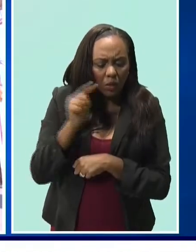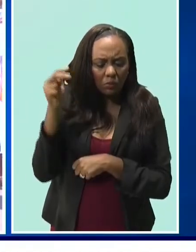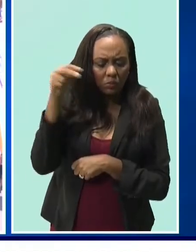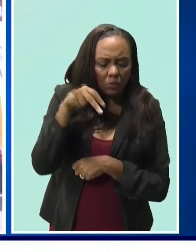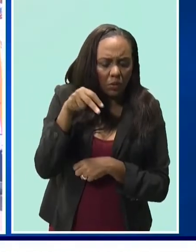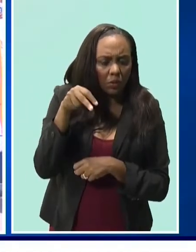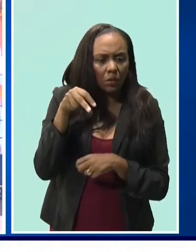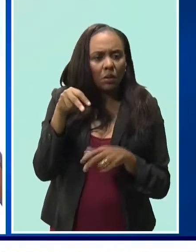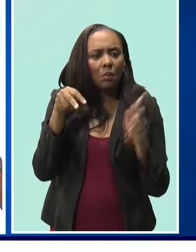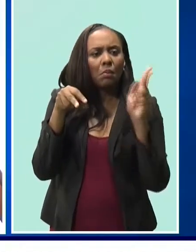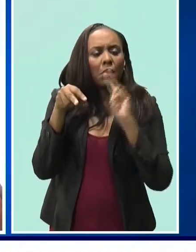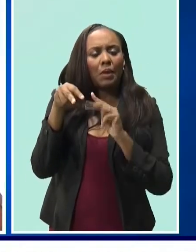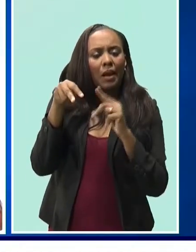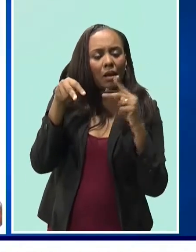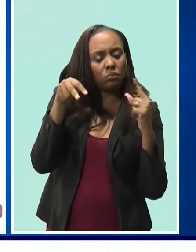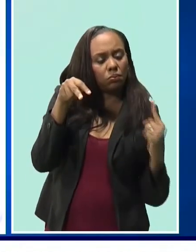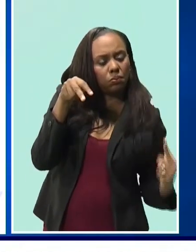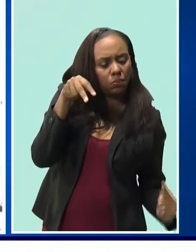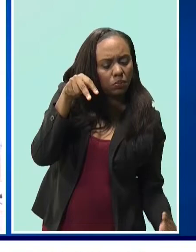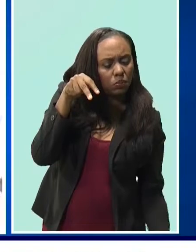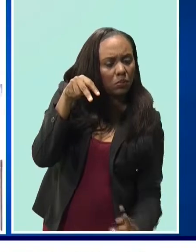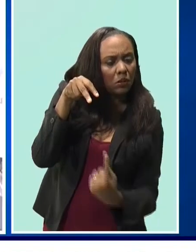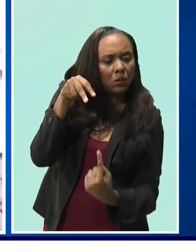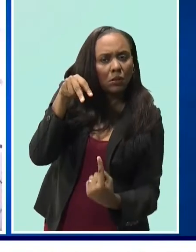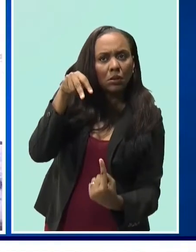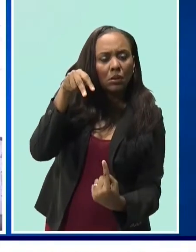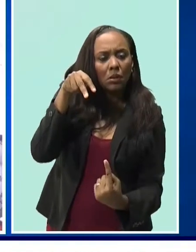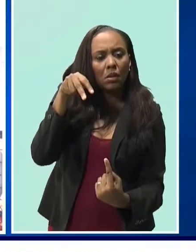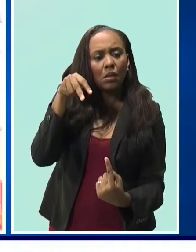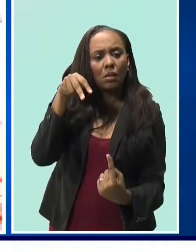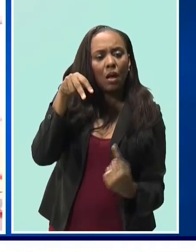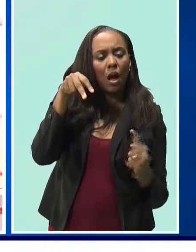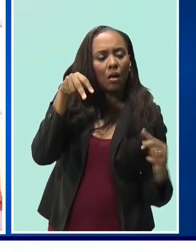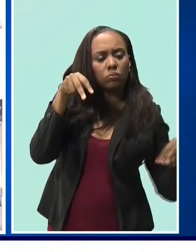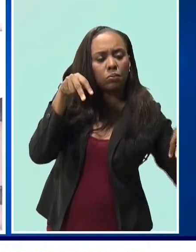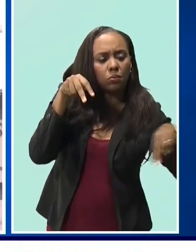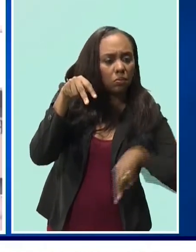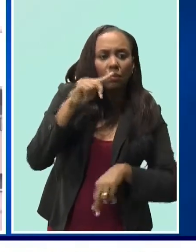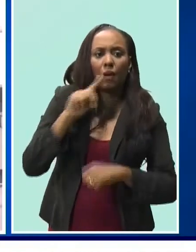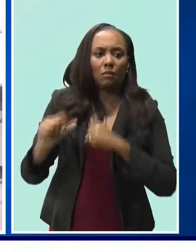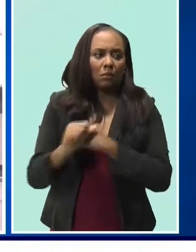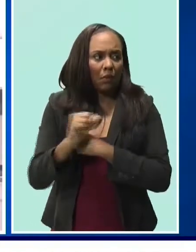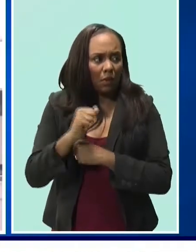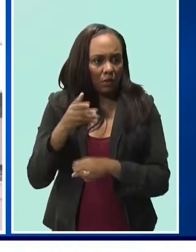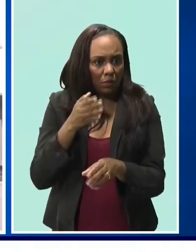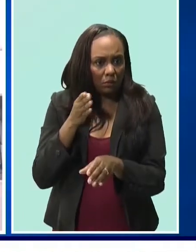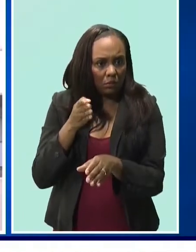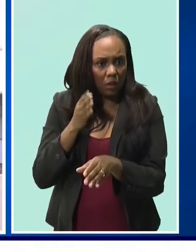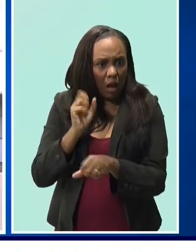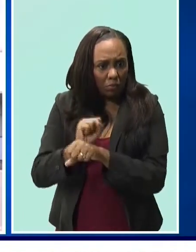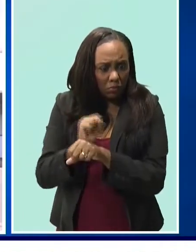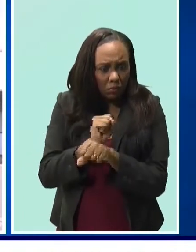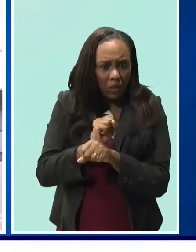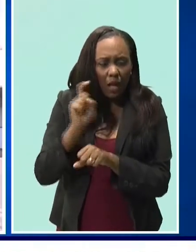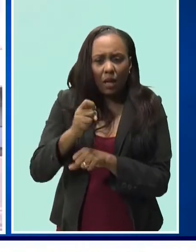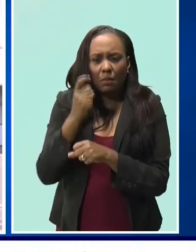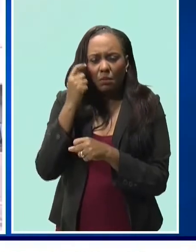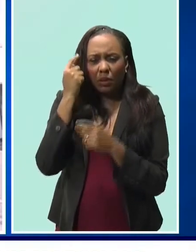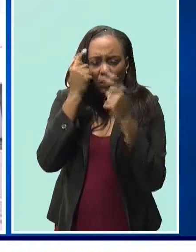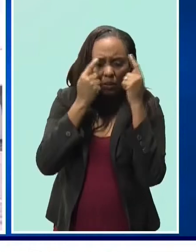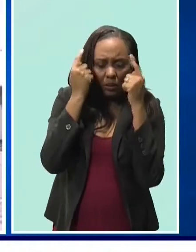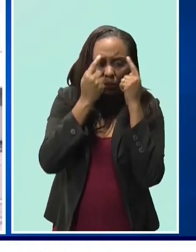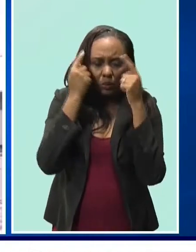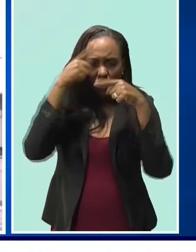under the crane, for the straps that are in and out for the crane. So it's a very, very dangerous job. You always have to be thinking at all times.